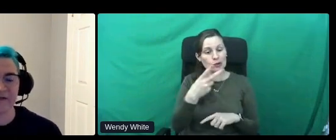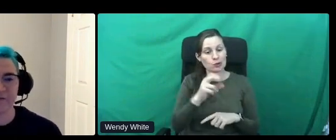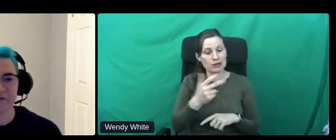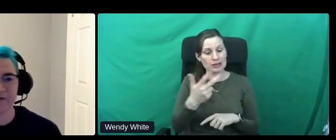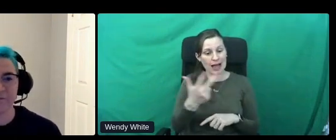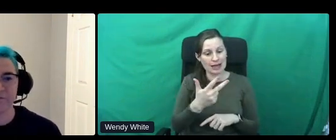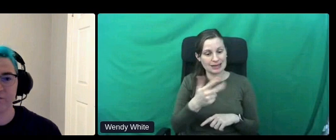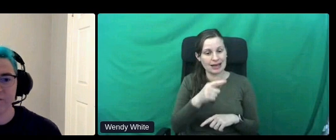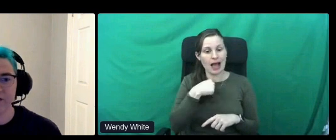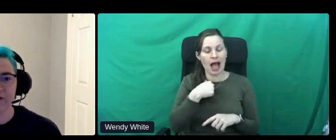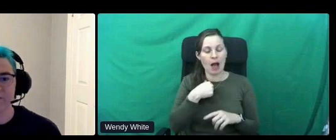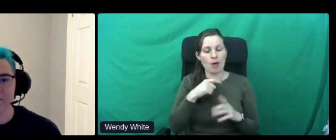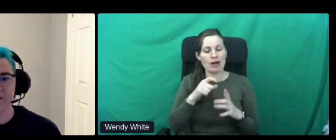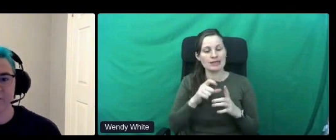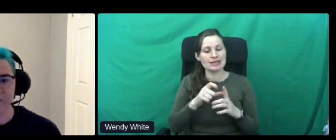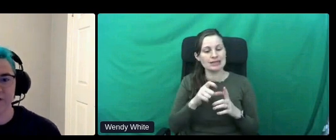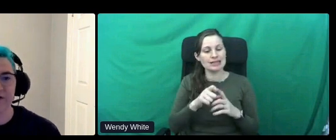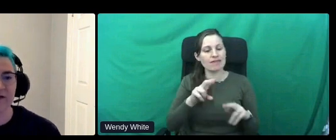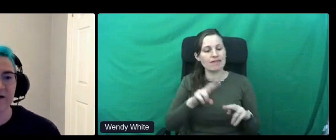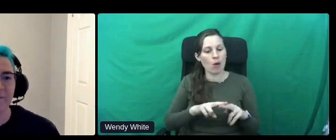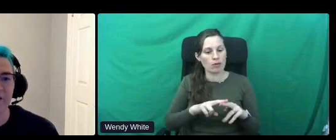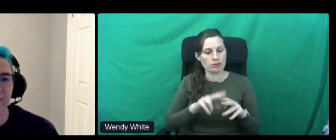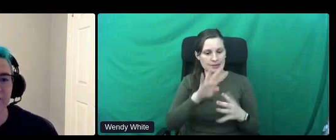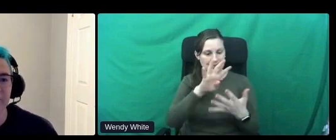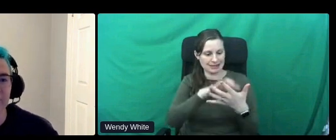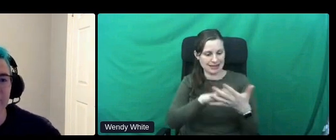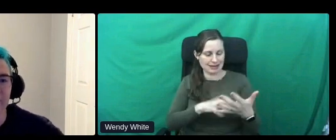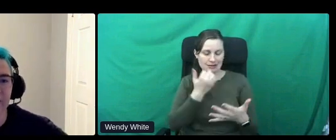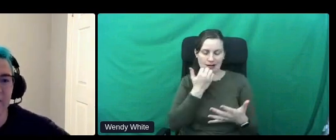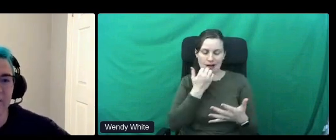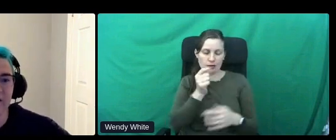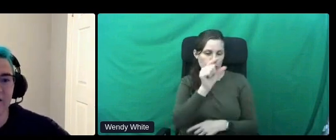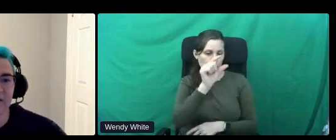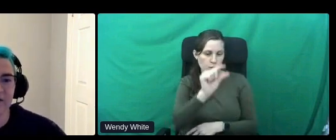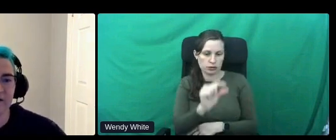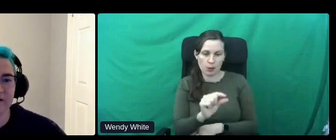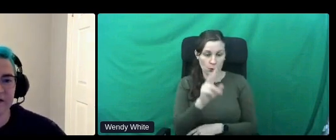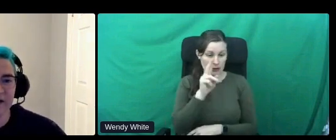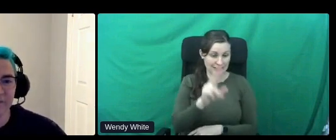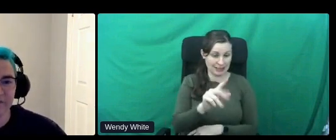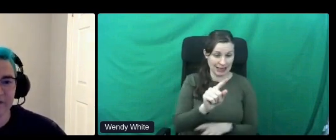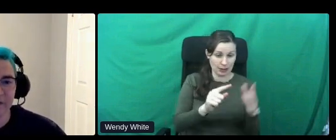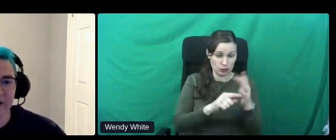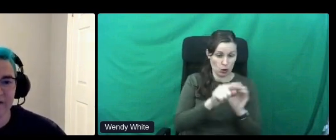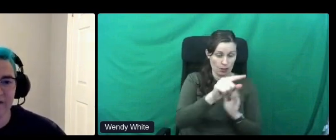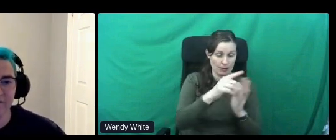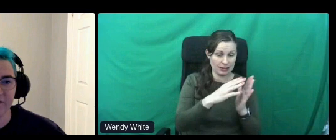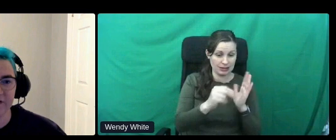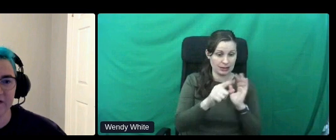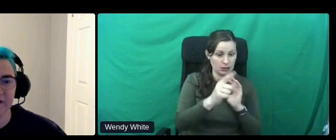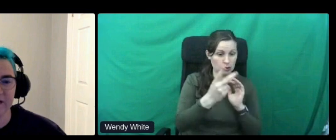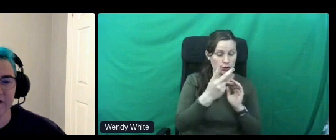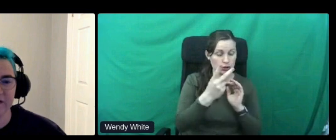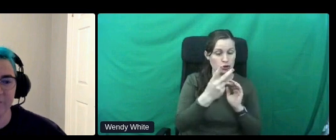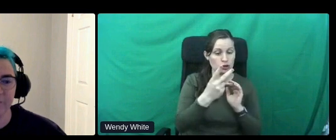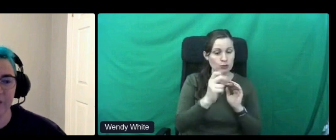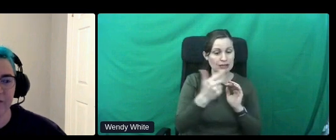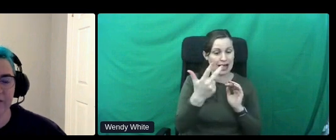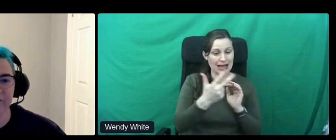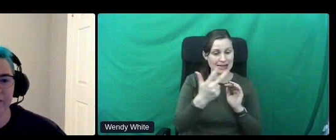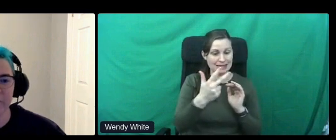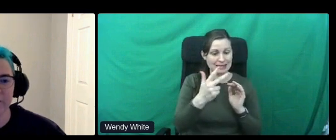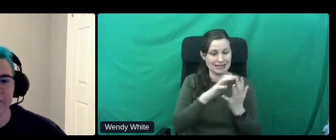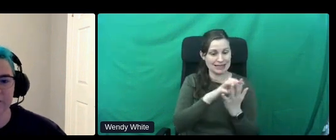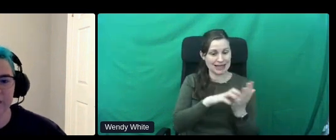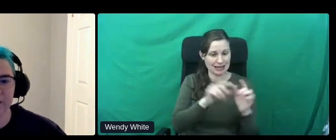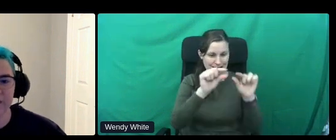text size was really, really small. As you can see in the top there is an example of the 2018 default text size. It's